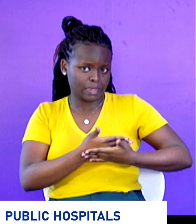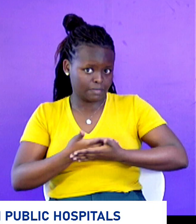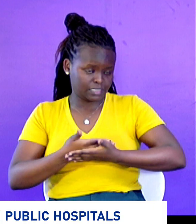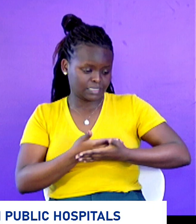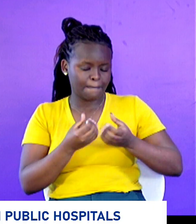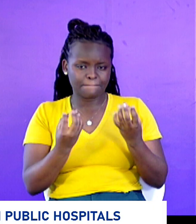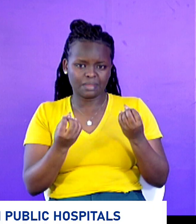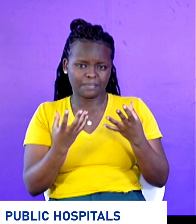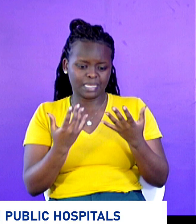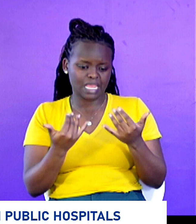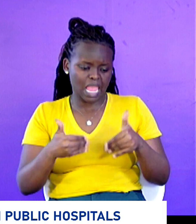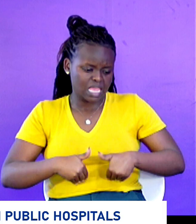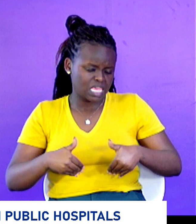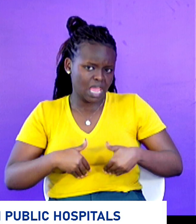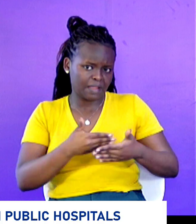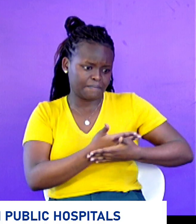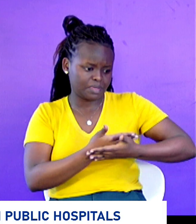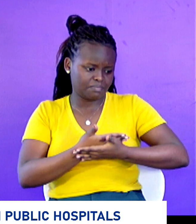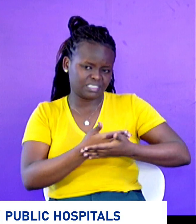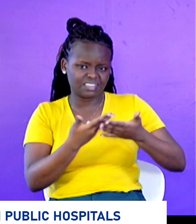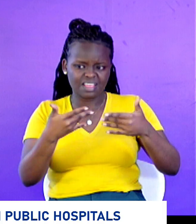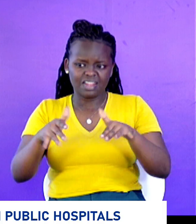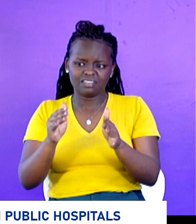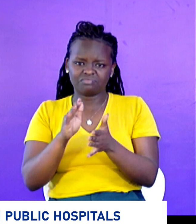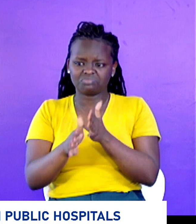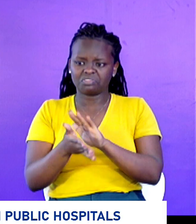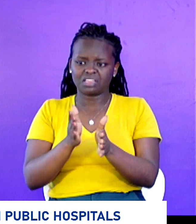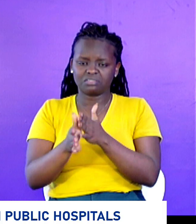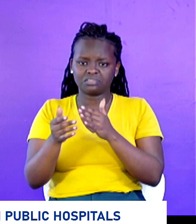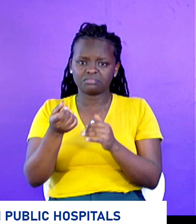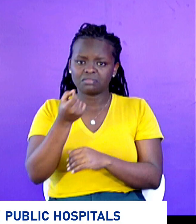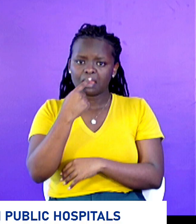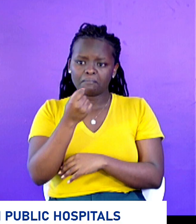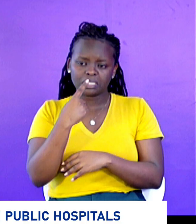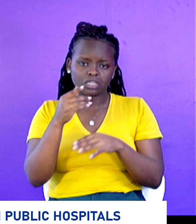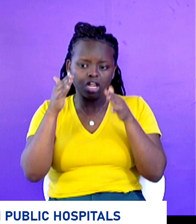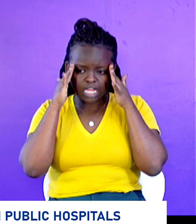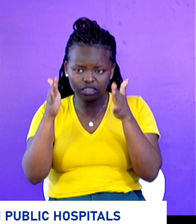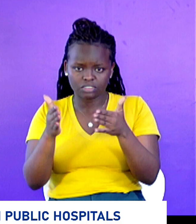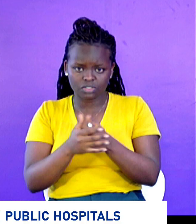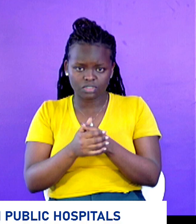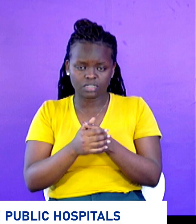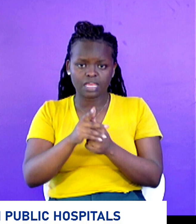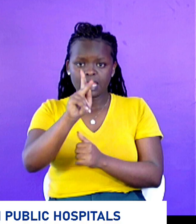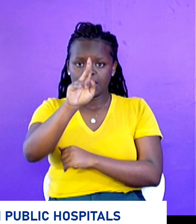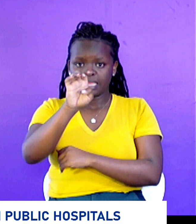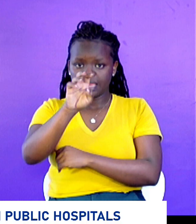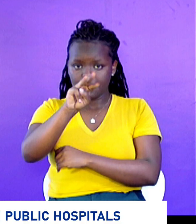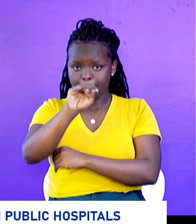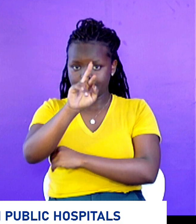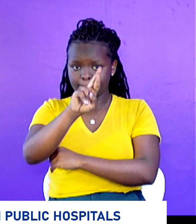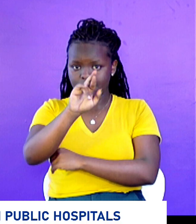young infants left without essential medical attention. The Kenya Medical Research Institute,